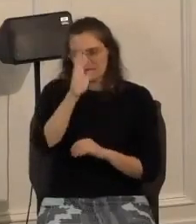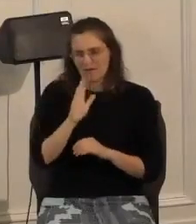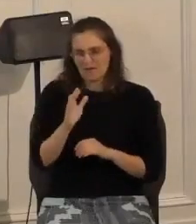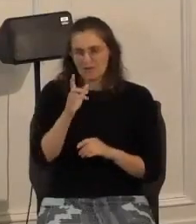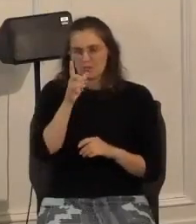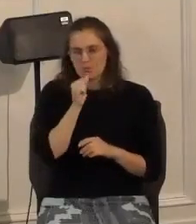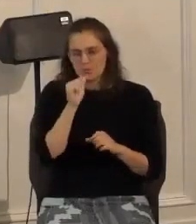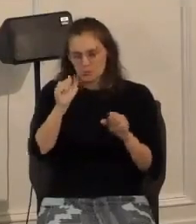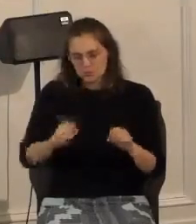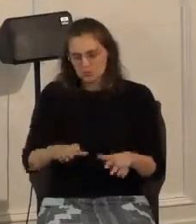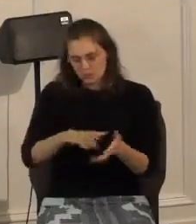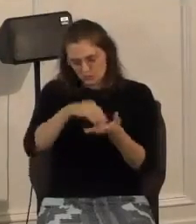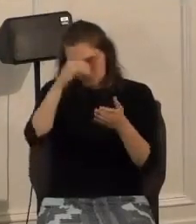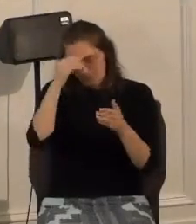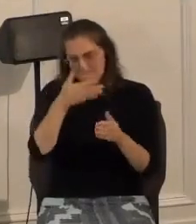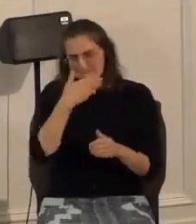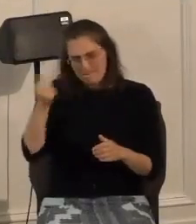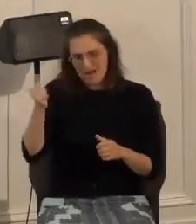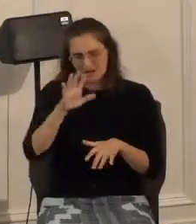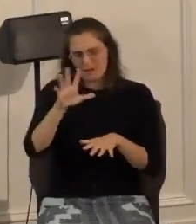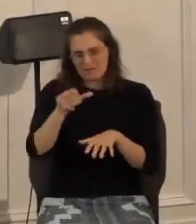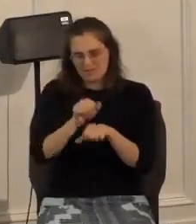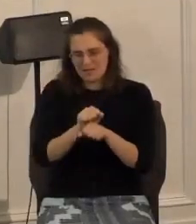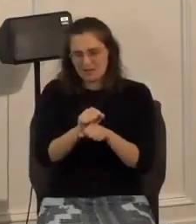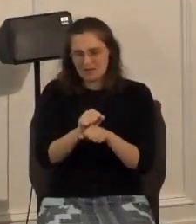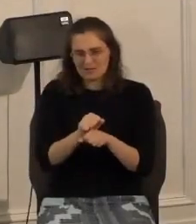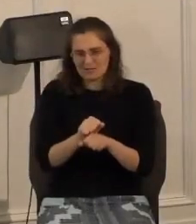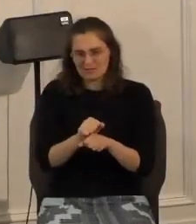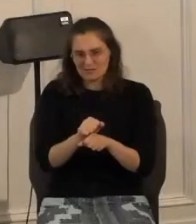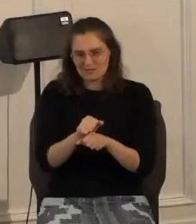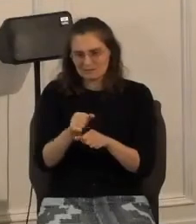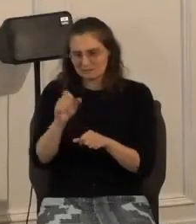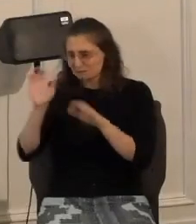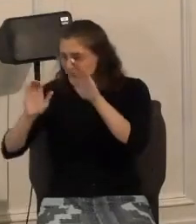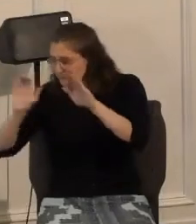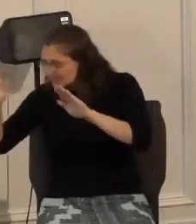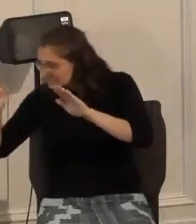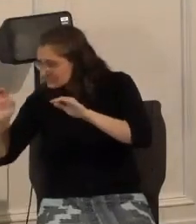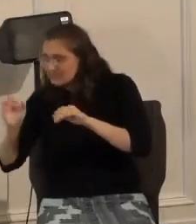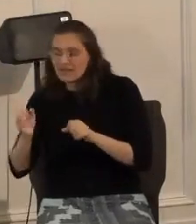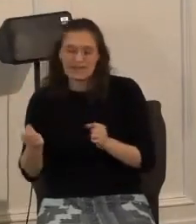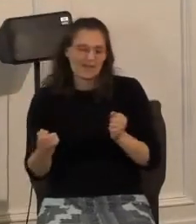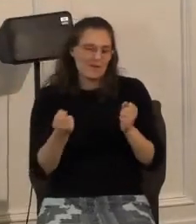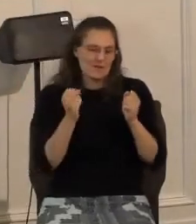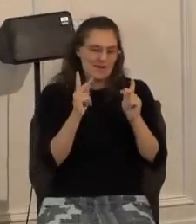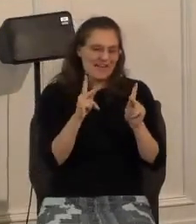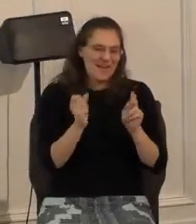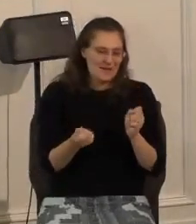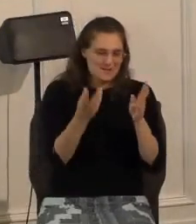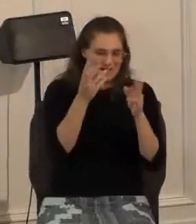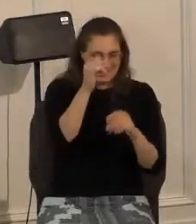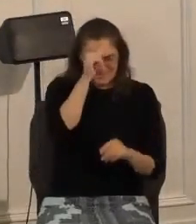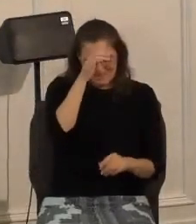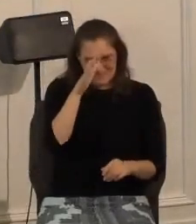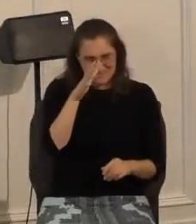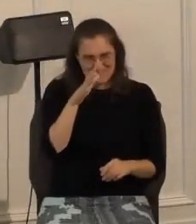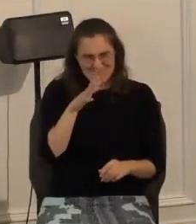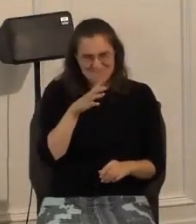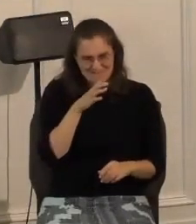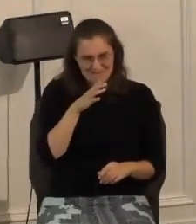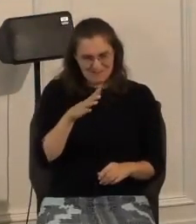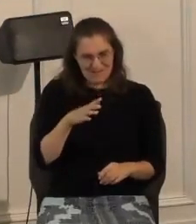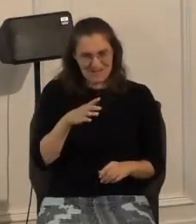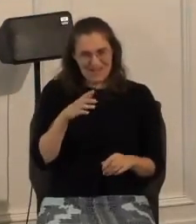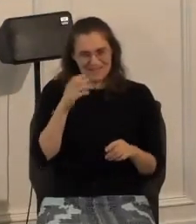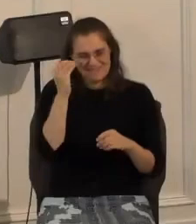manners? Okay. All right. How many of you parents think that your kids could learn some better manners? All right. How many of you adults